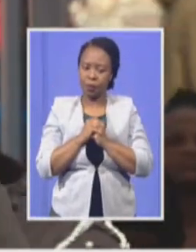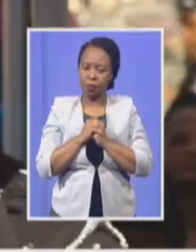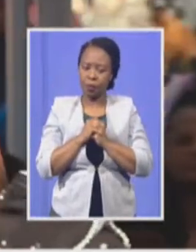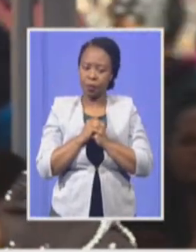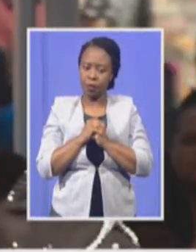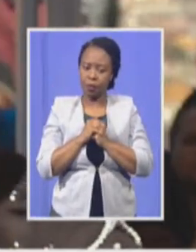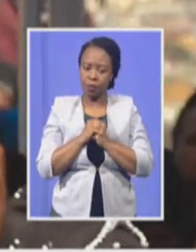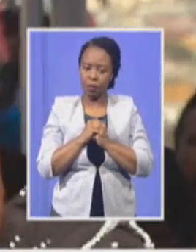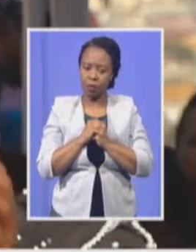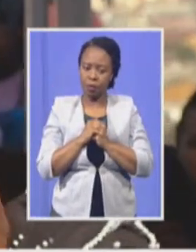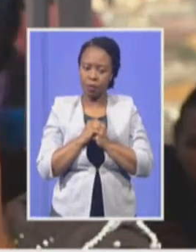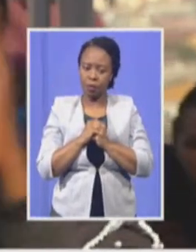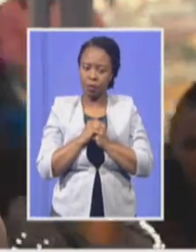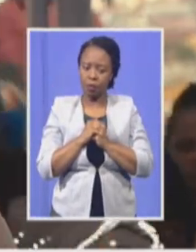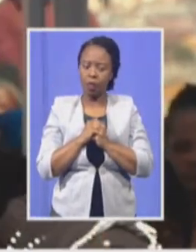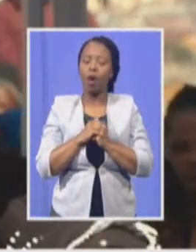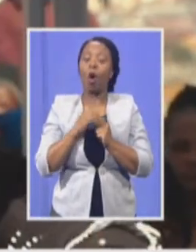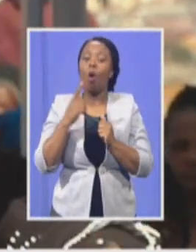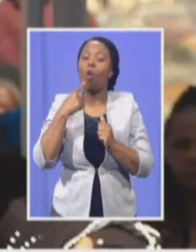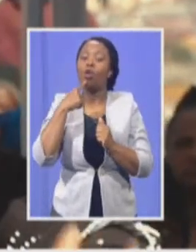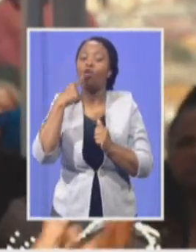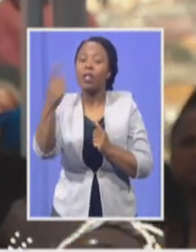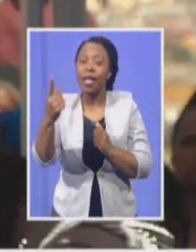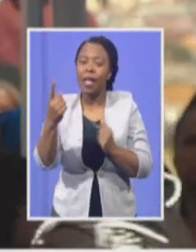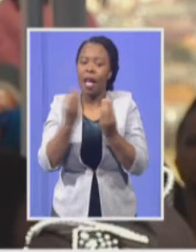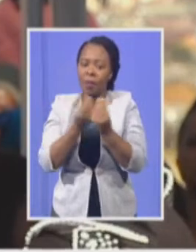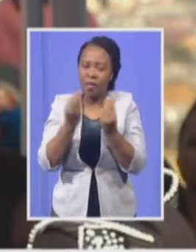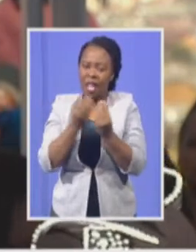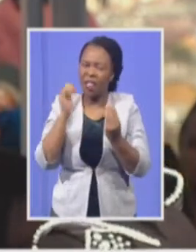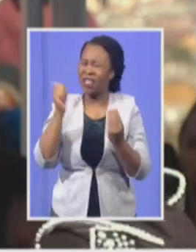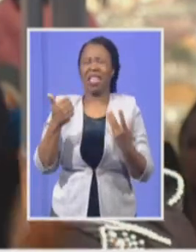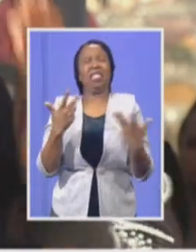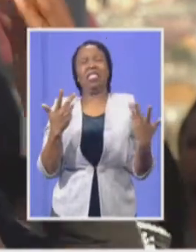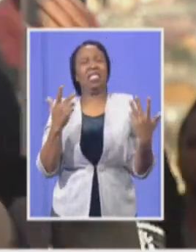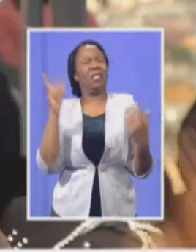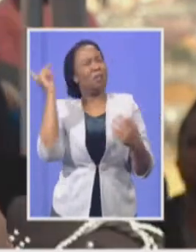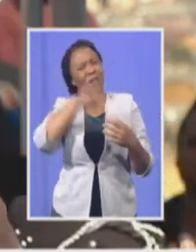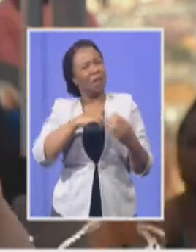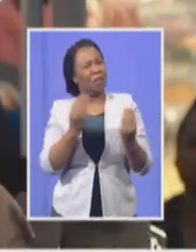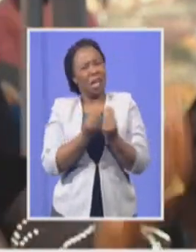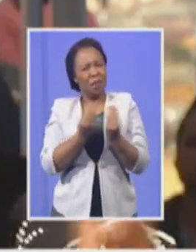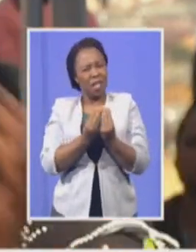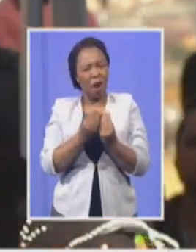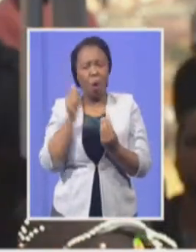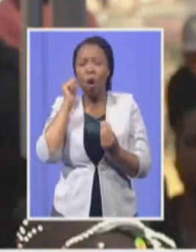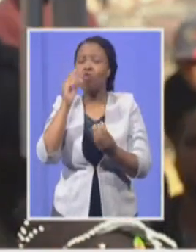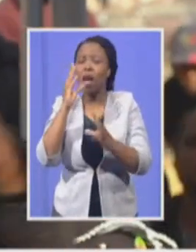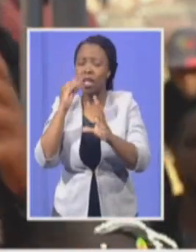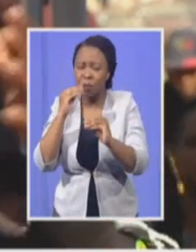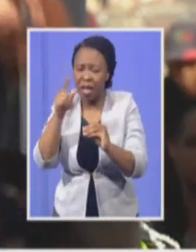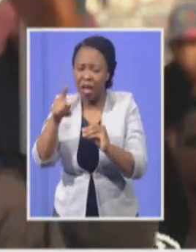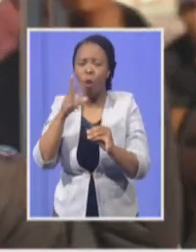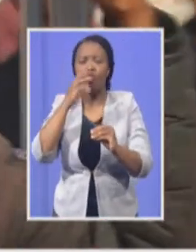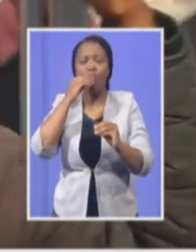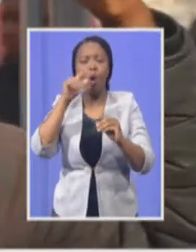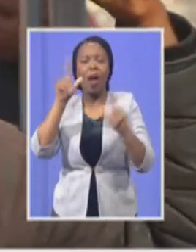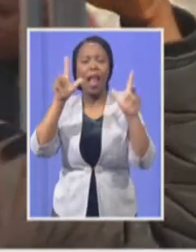and ufike phaya kuthethwe into ongazuyiva e-Orlando nawuthi uyathetha umuntu uzothethela isivende wena